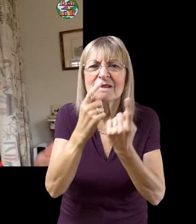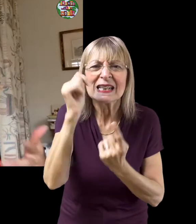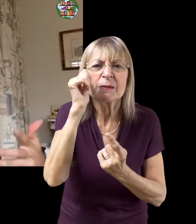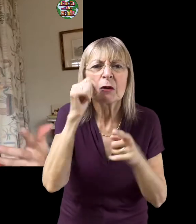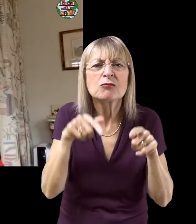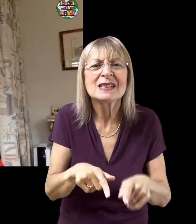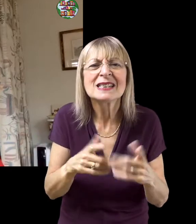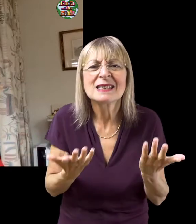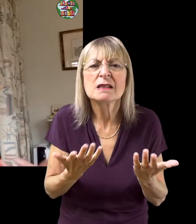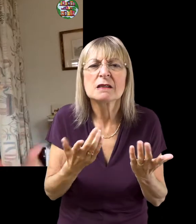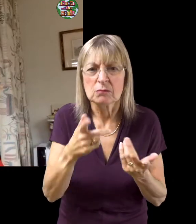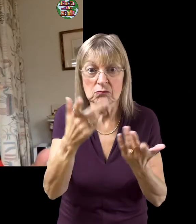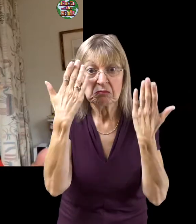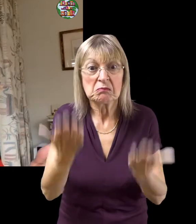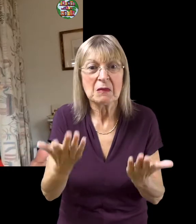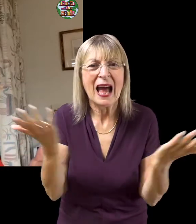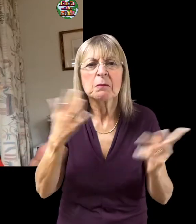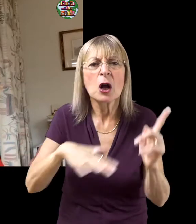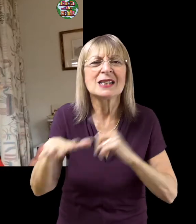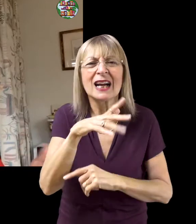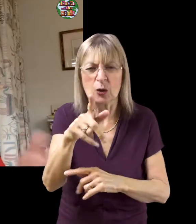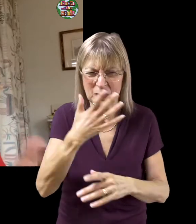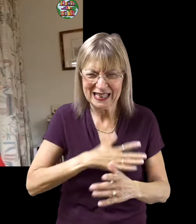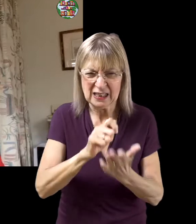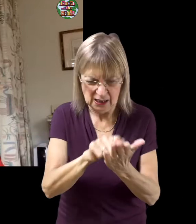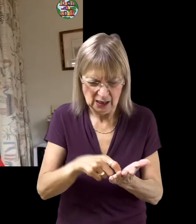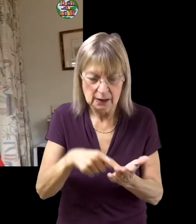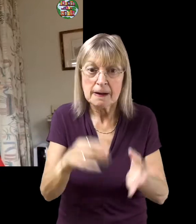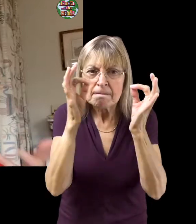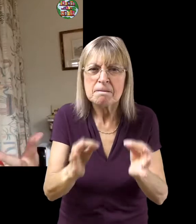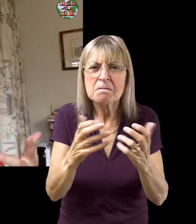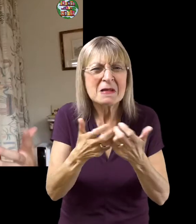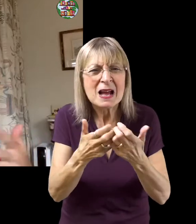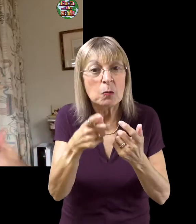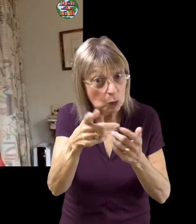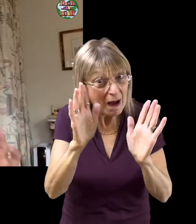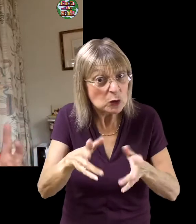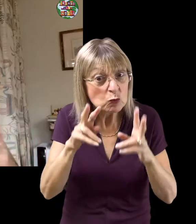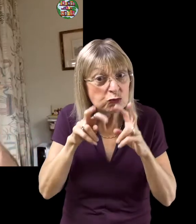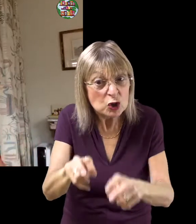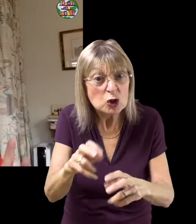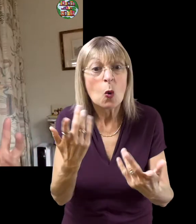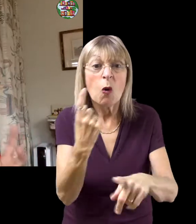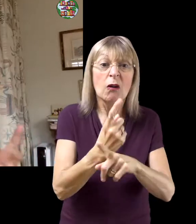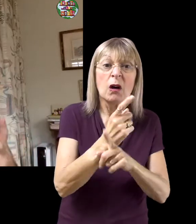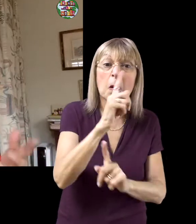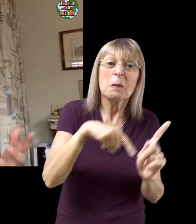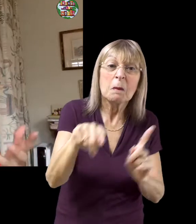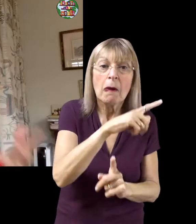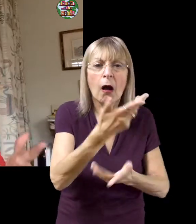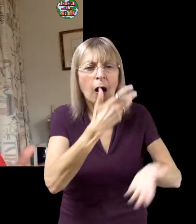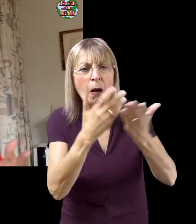things, or even if you don't know anyone, you have to get them right, don't you? You have to, do the research or talk to people